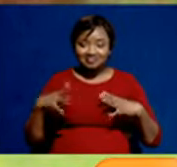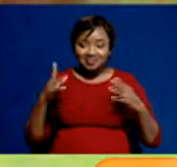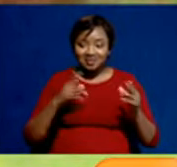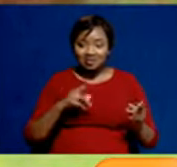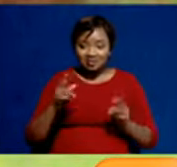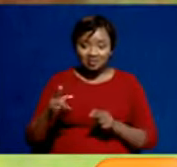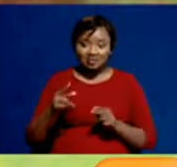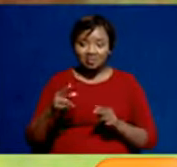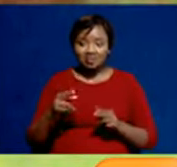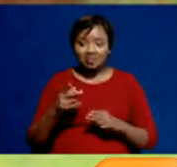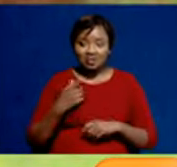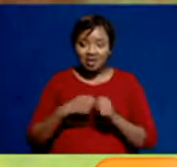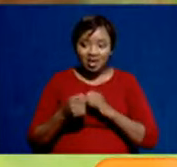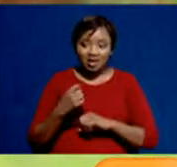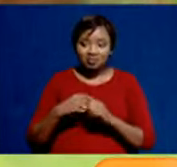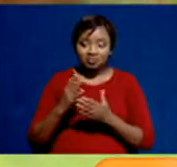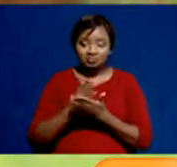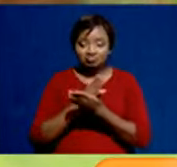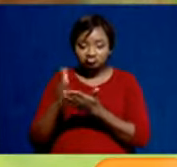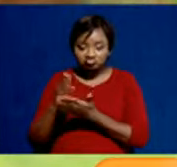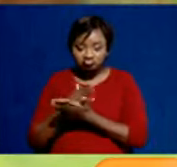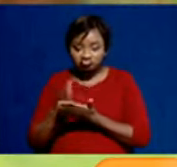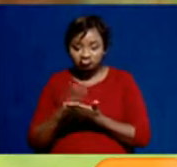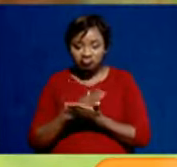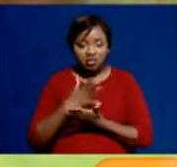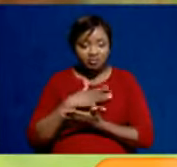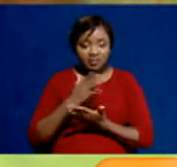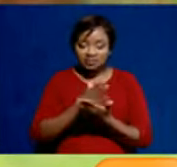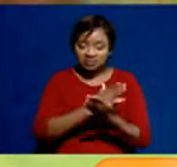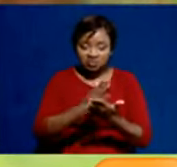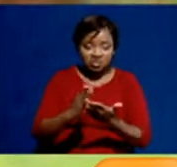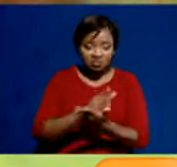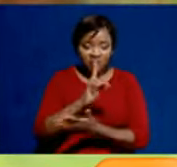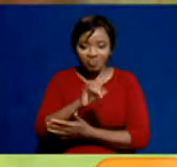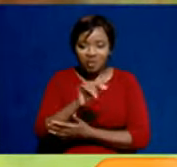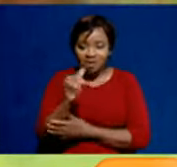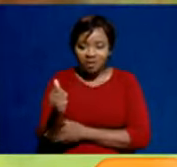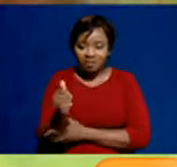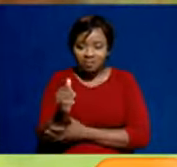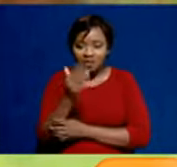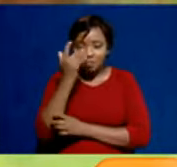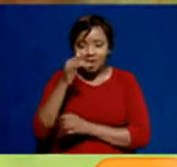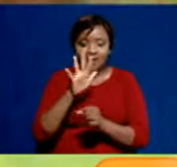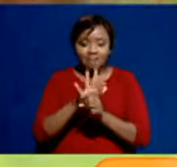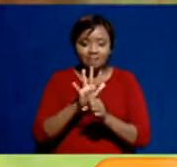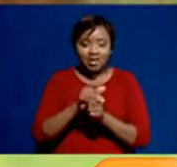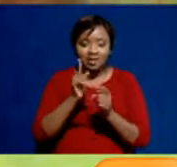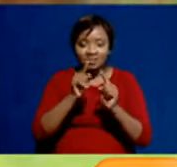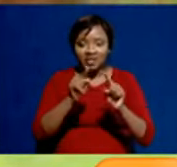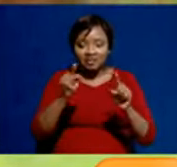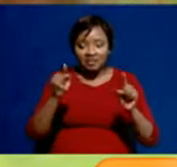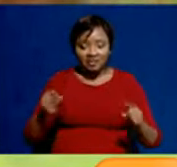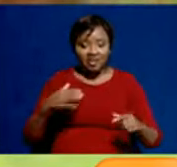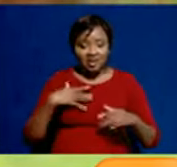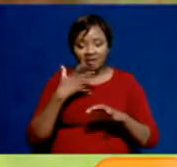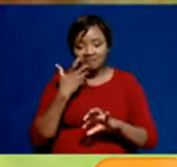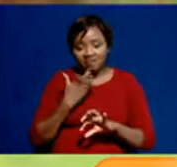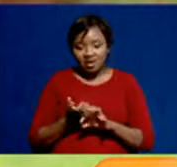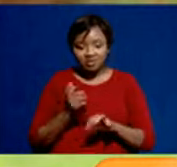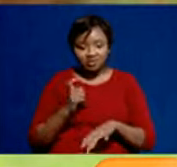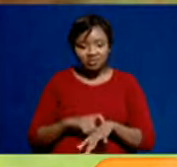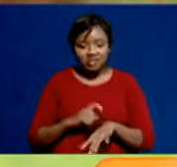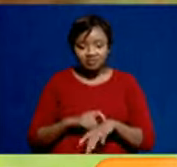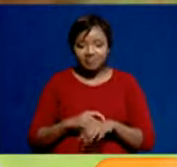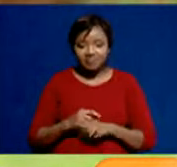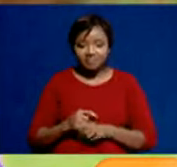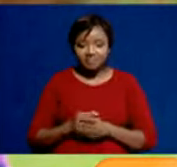the extent it is possible, let's share with each other, because a majority are going through very hard times. It's